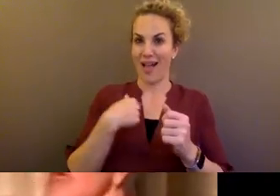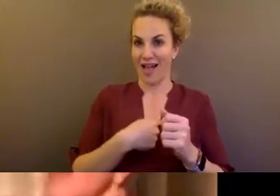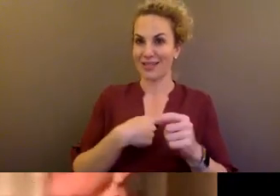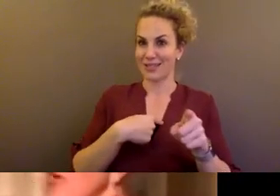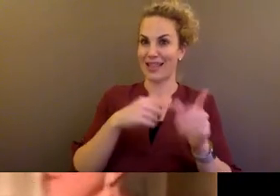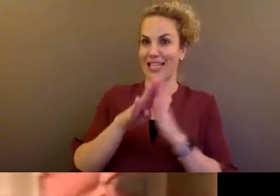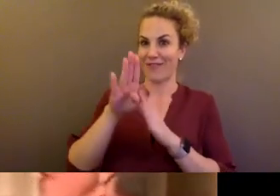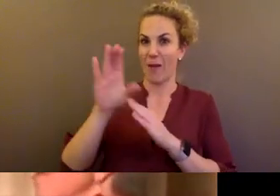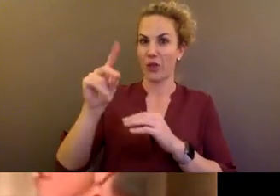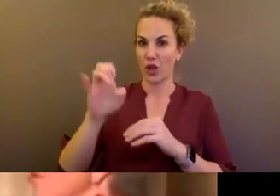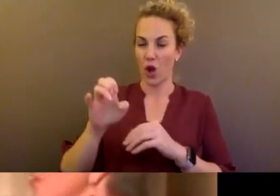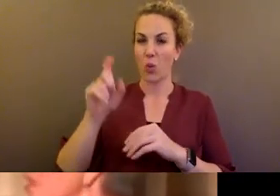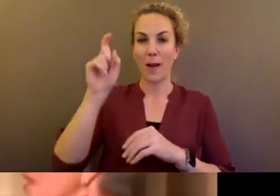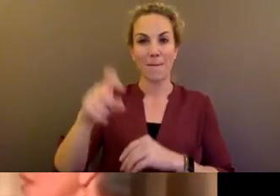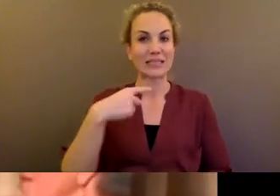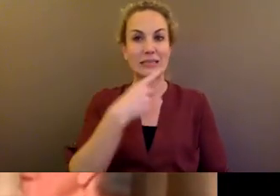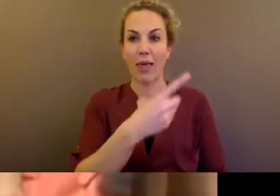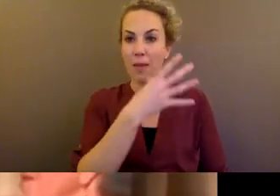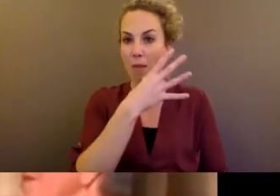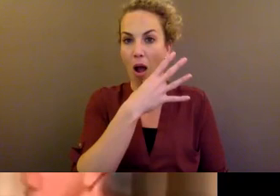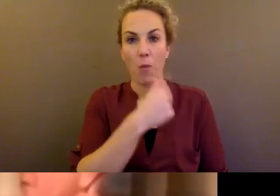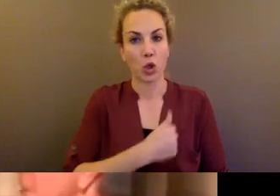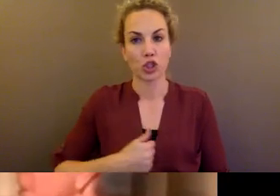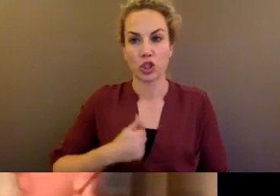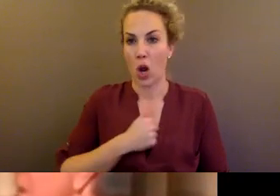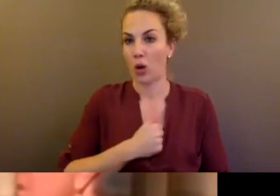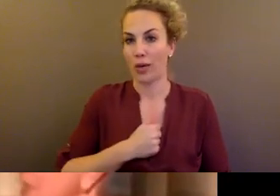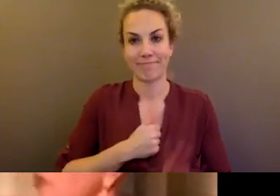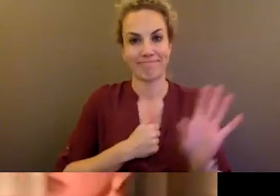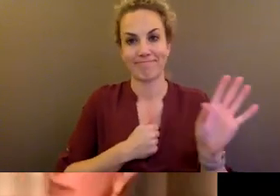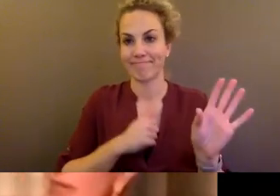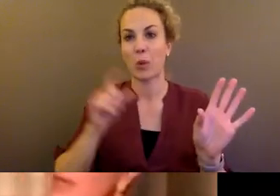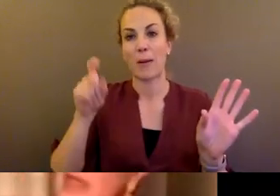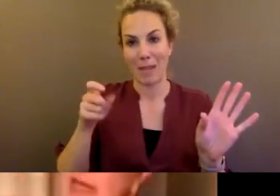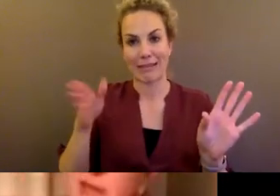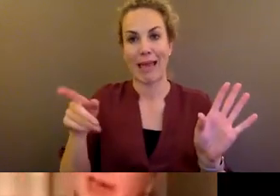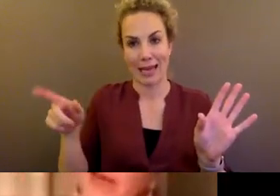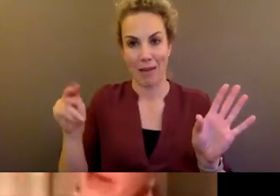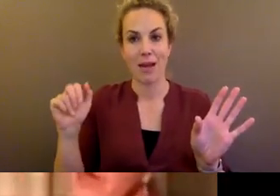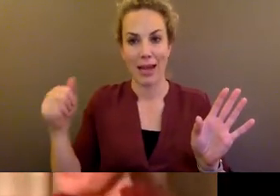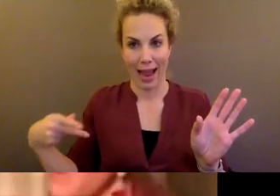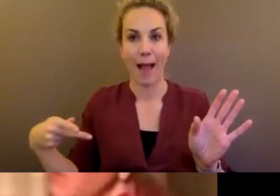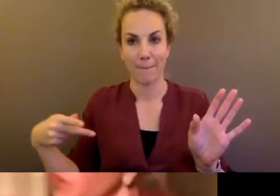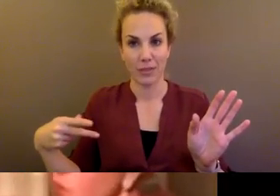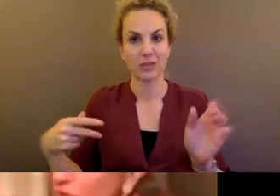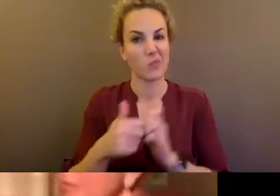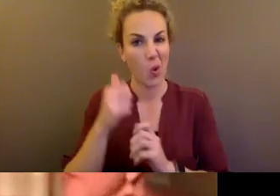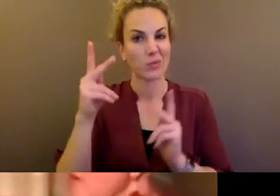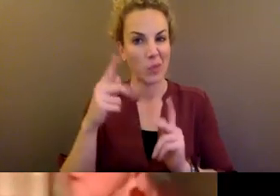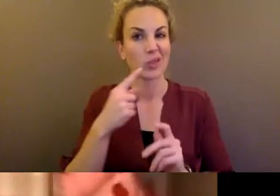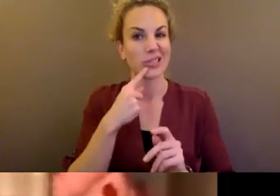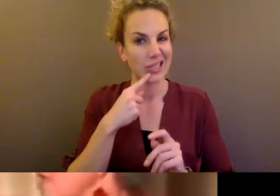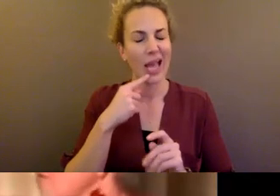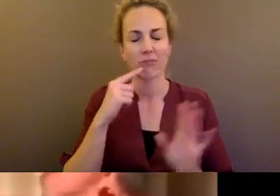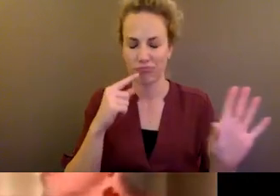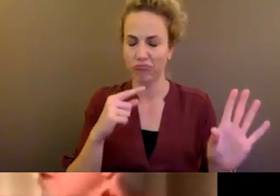said, we have to say to the mother, we're sorry. We have to let him nap, because we really believe we've really